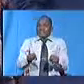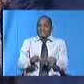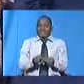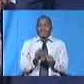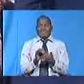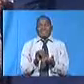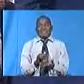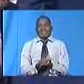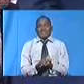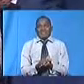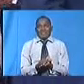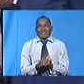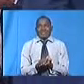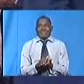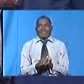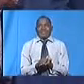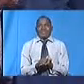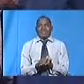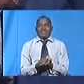that